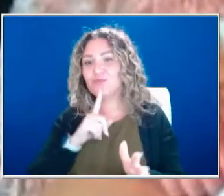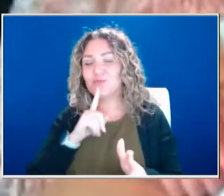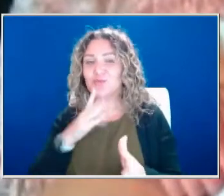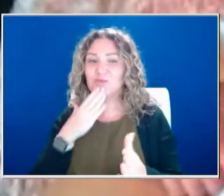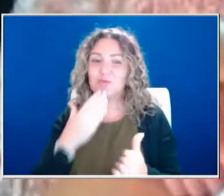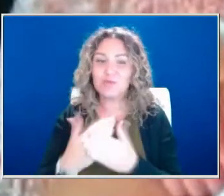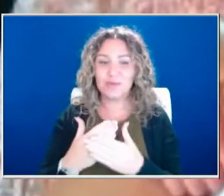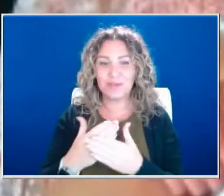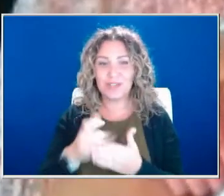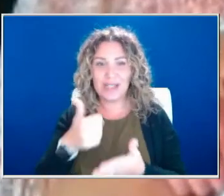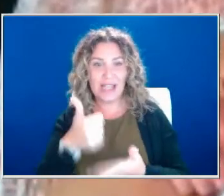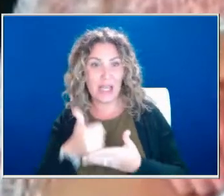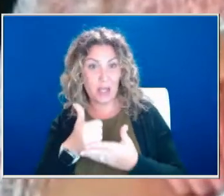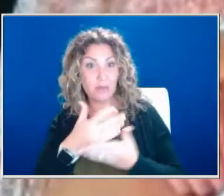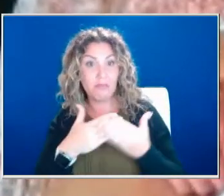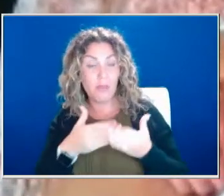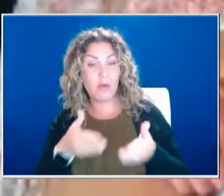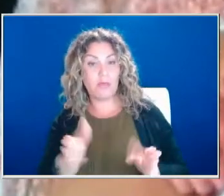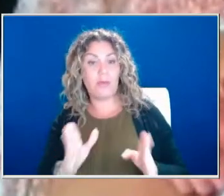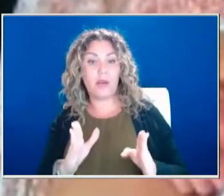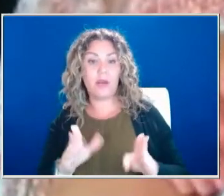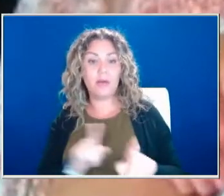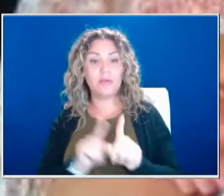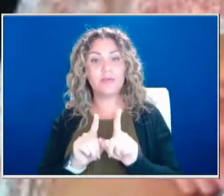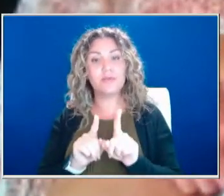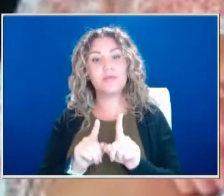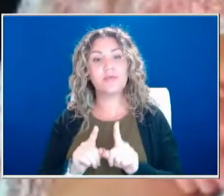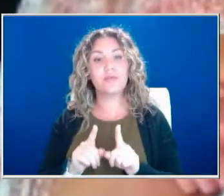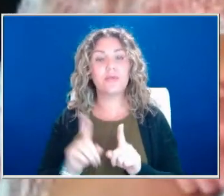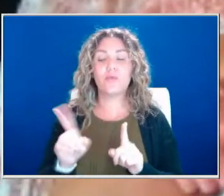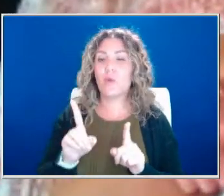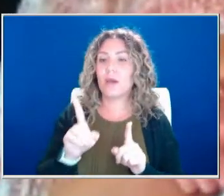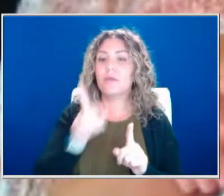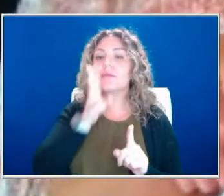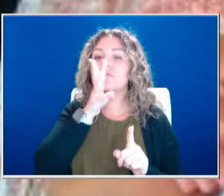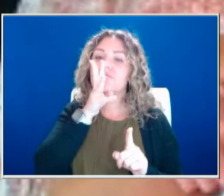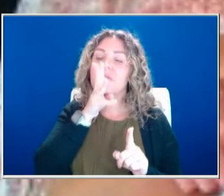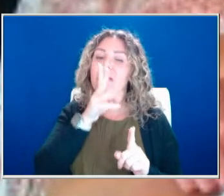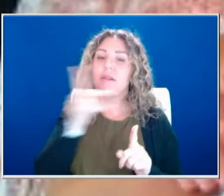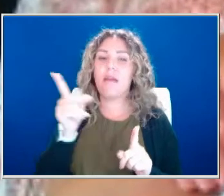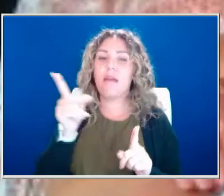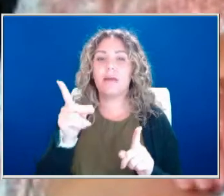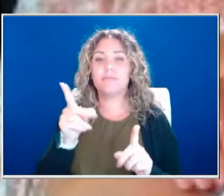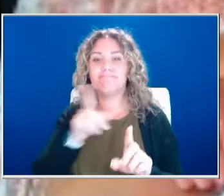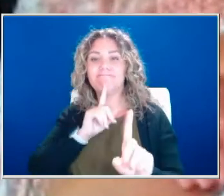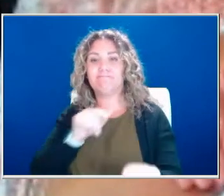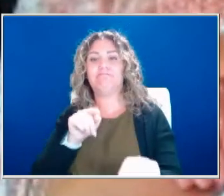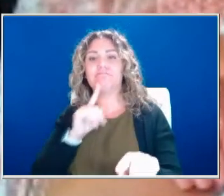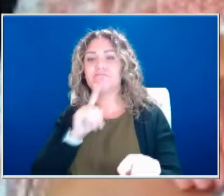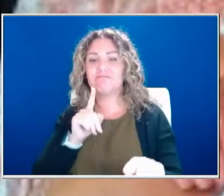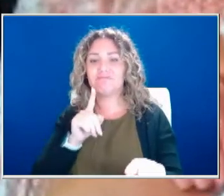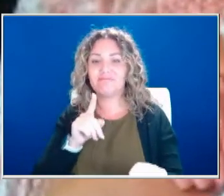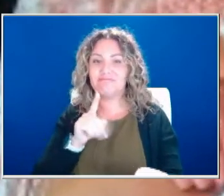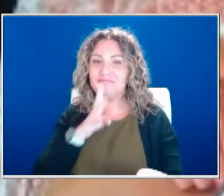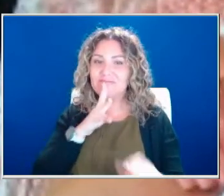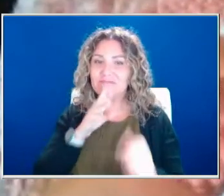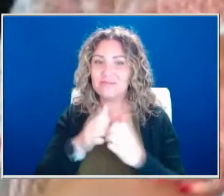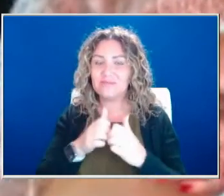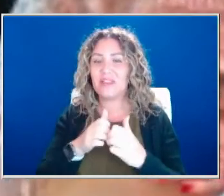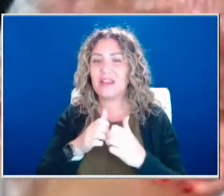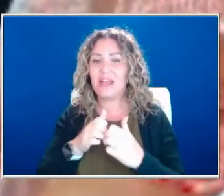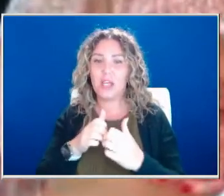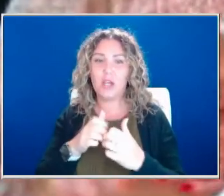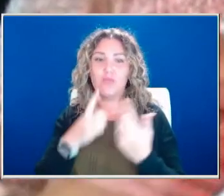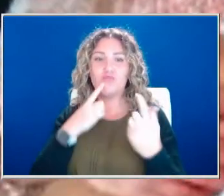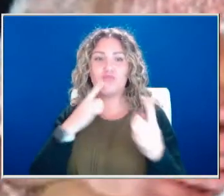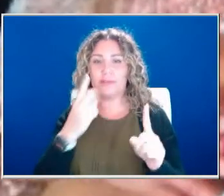him part of the way as well, just where he has to speak and give her commands and talk to her about things. That's kind of been working on speech a little bit, you know,